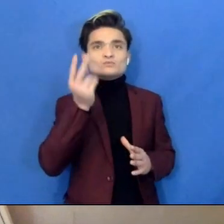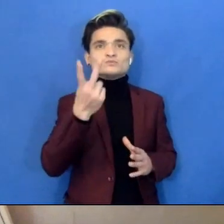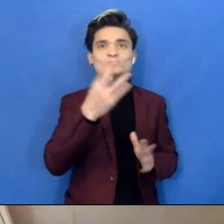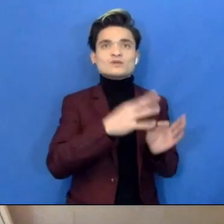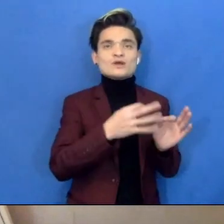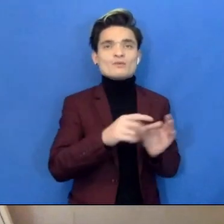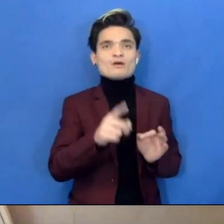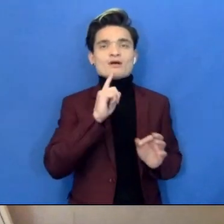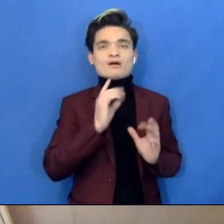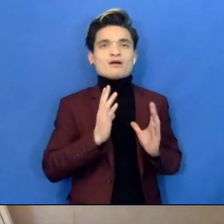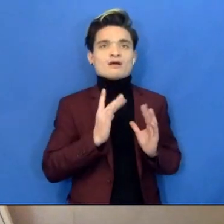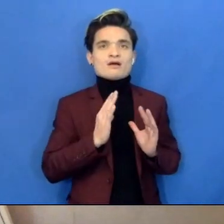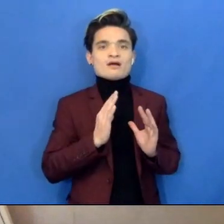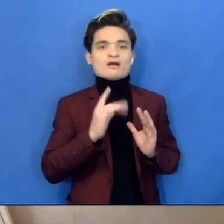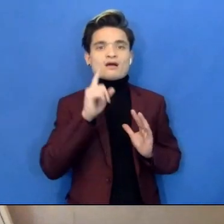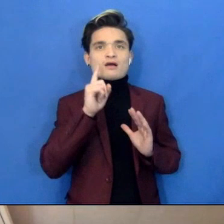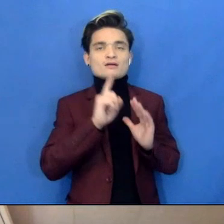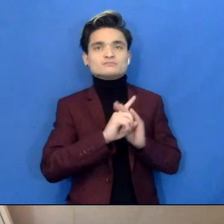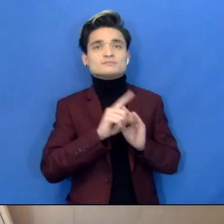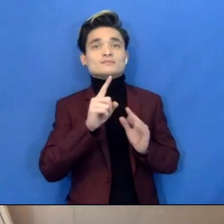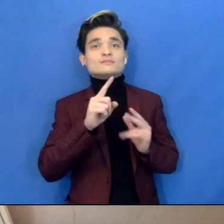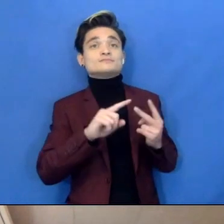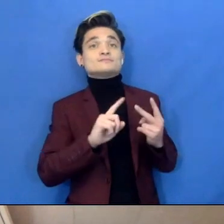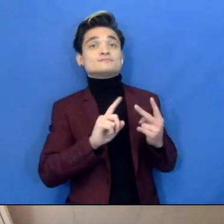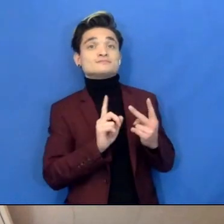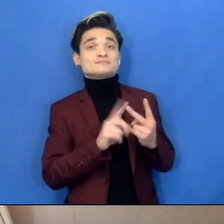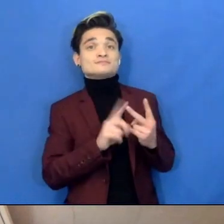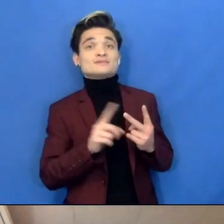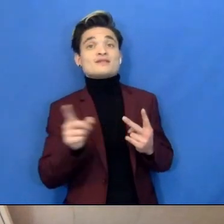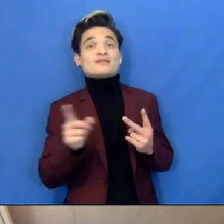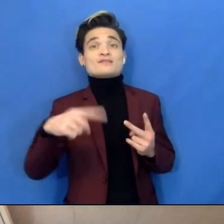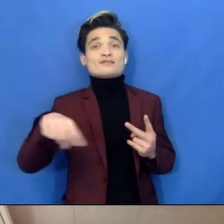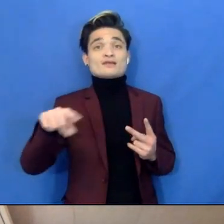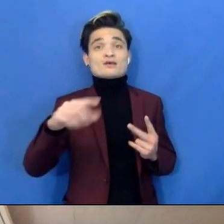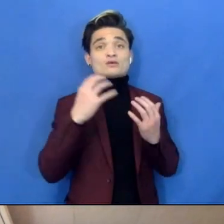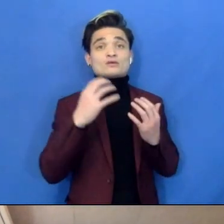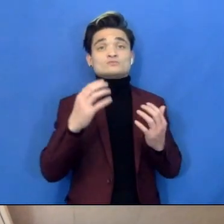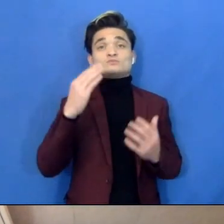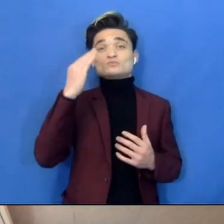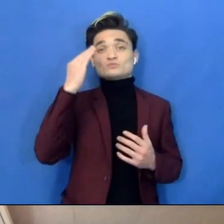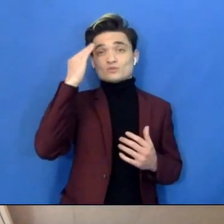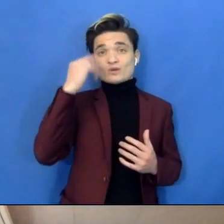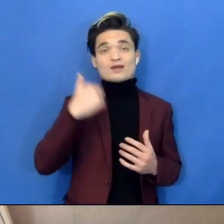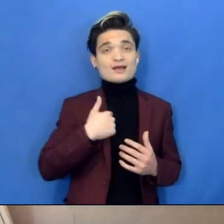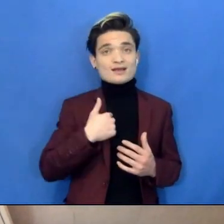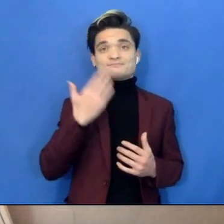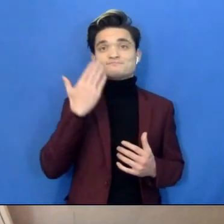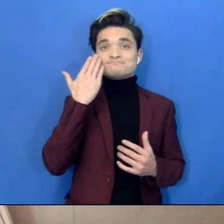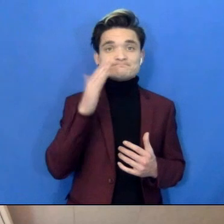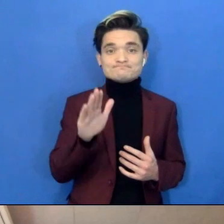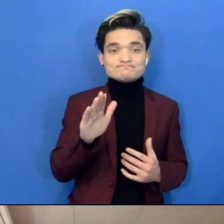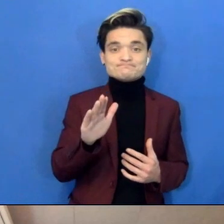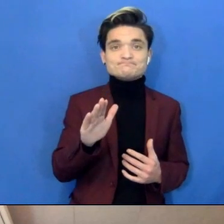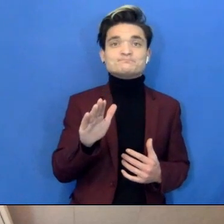they know that I don't know the genders of stuff. And so I can only